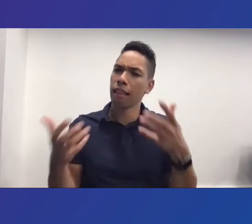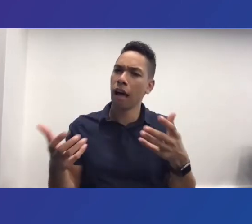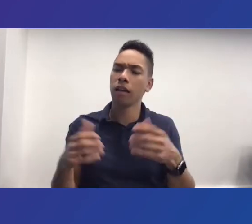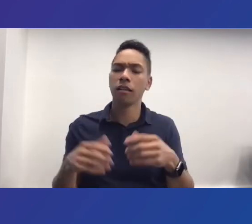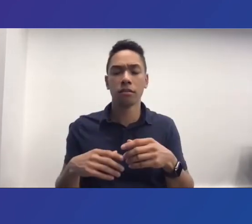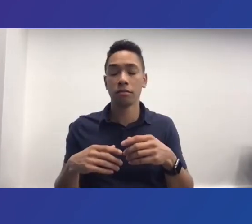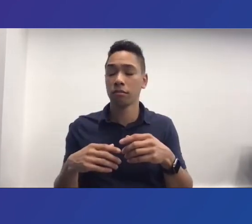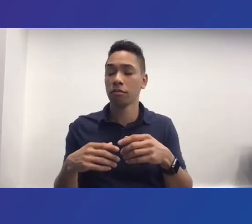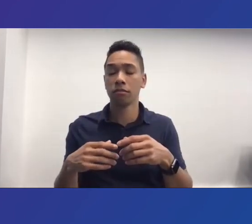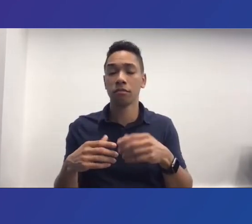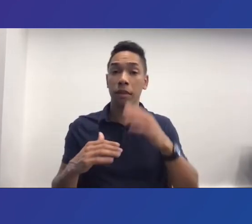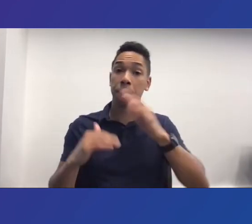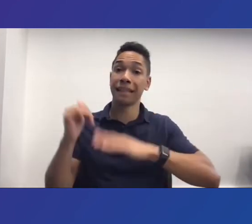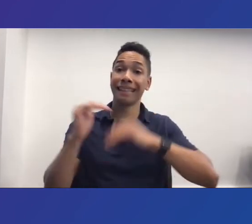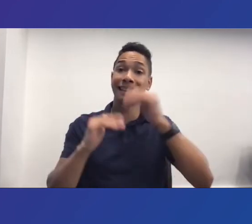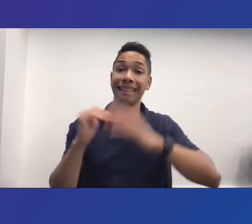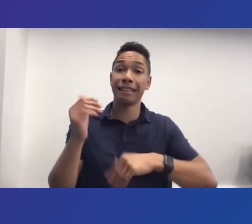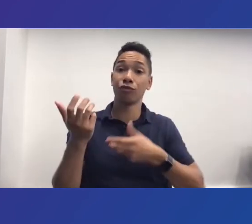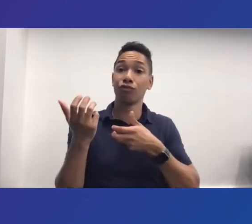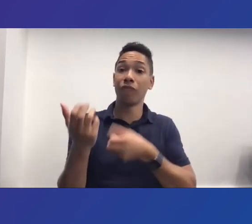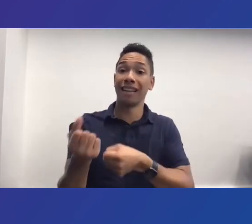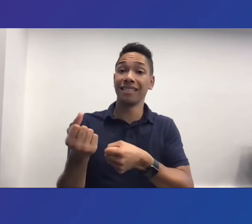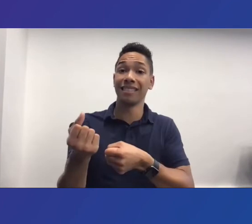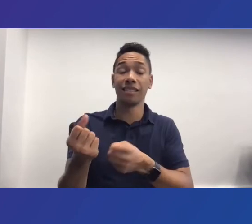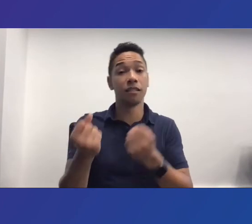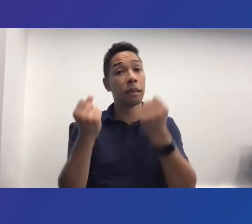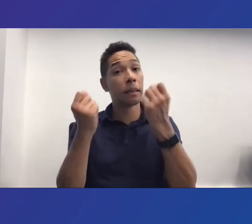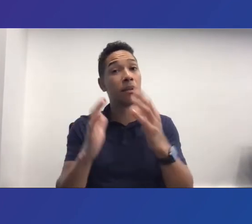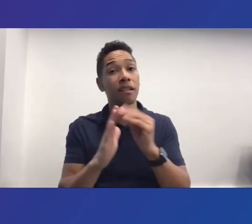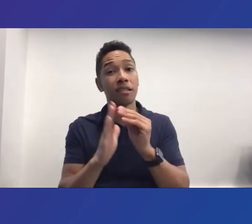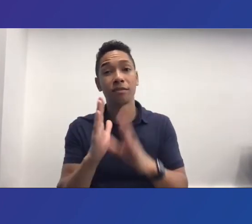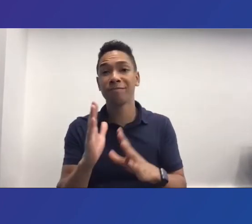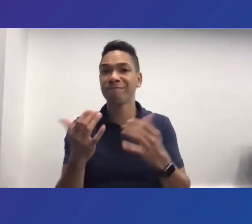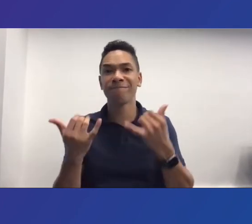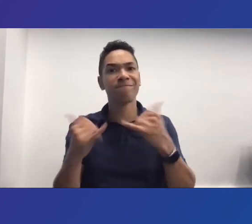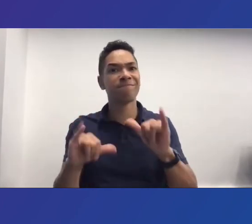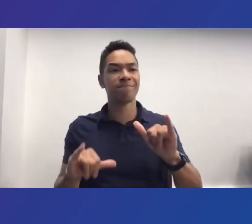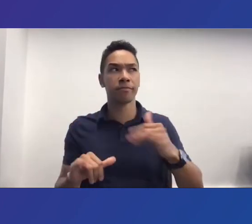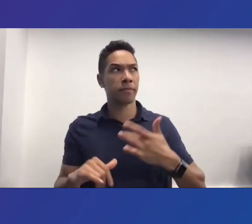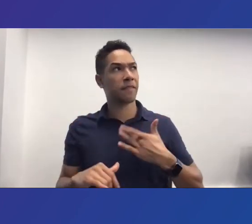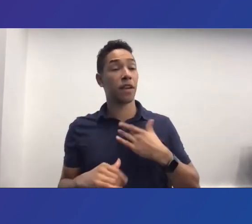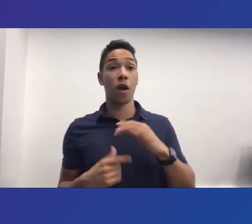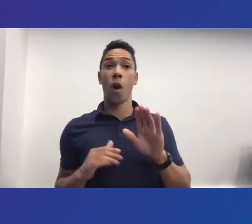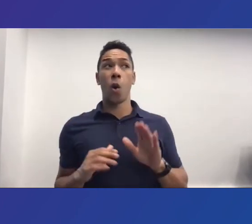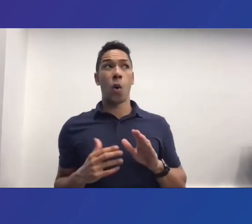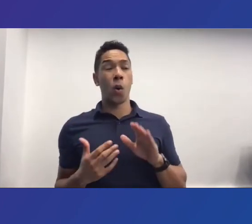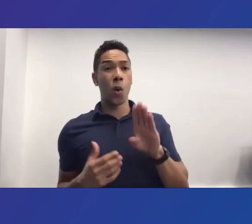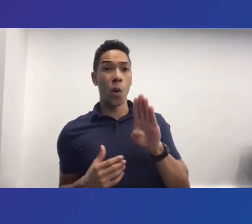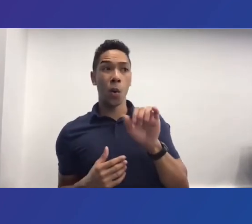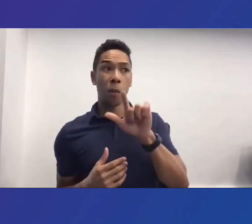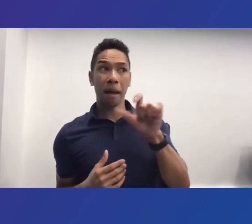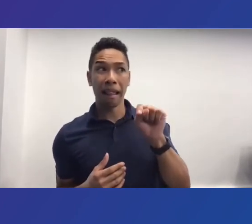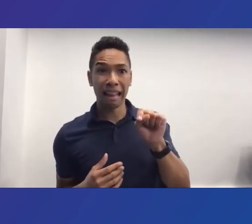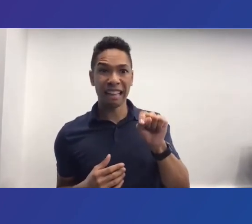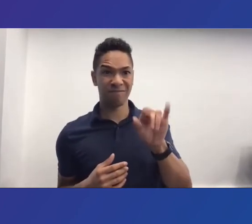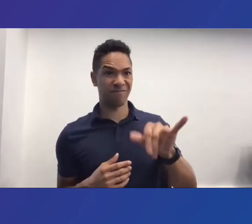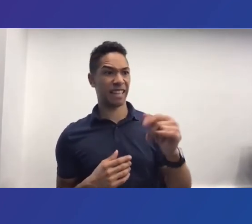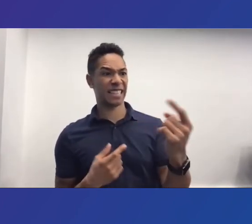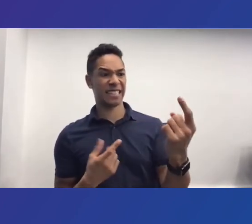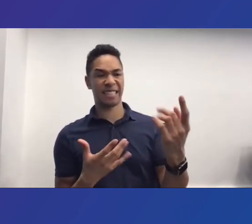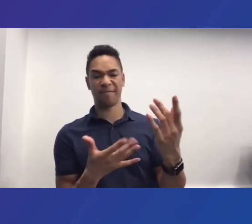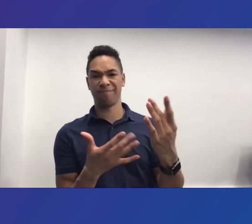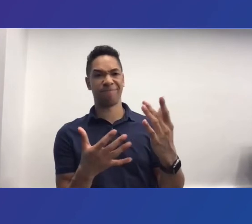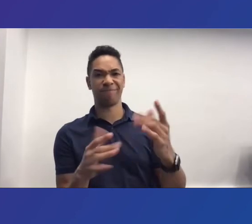building trust. I still feel like a lot of the students have this feeling about ballet being something they're an